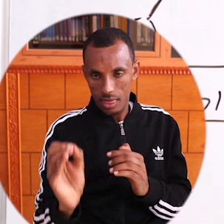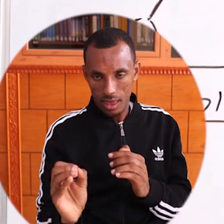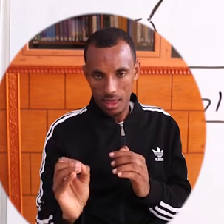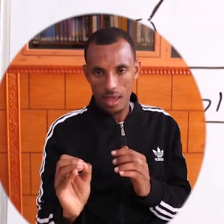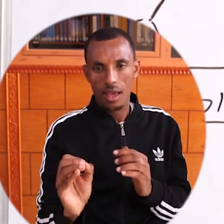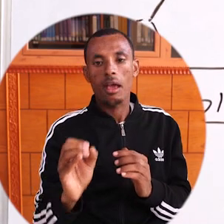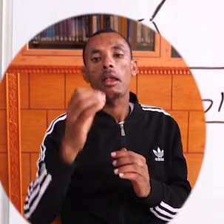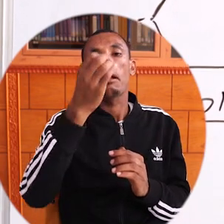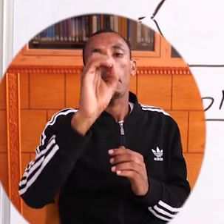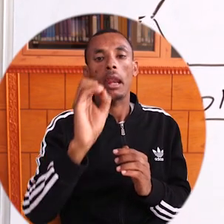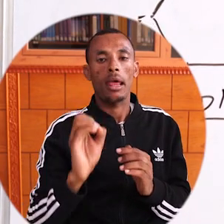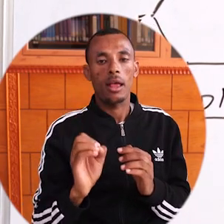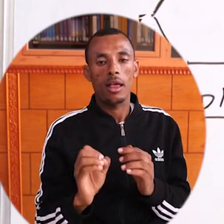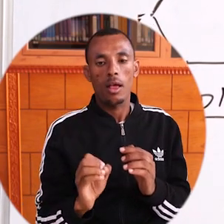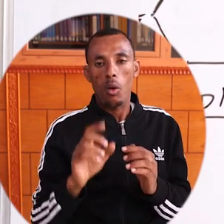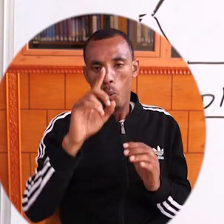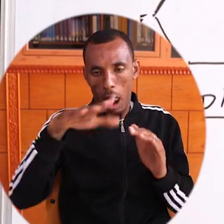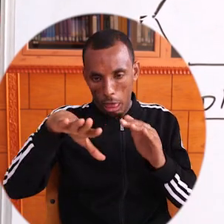one